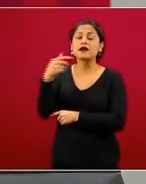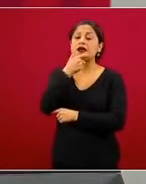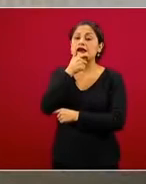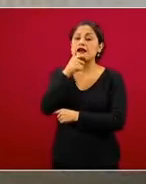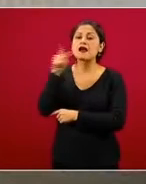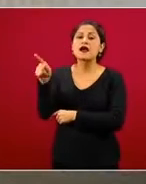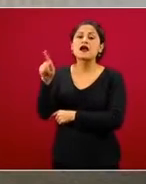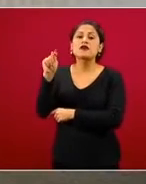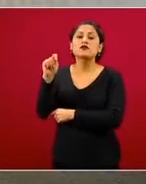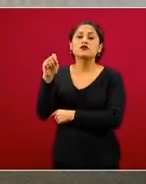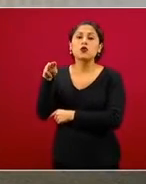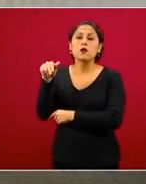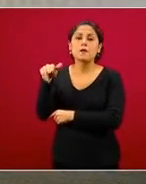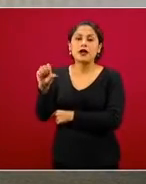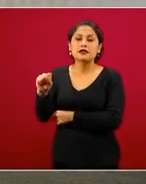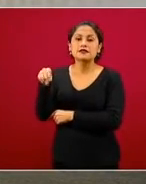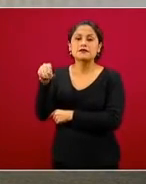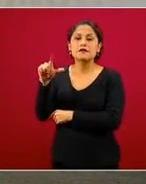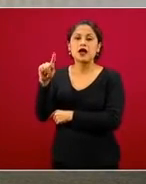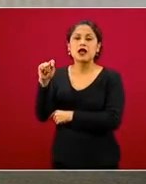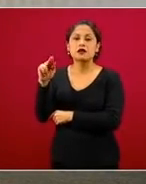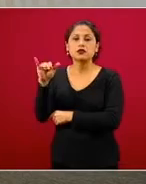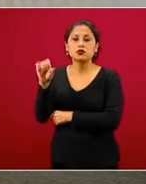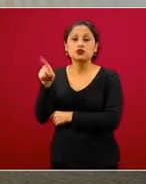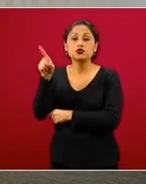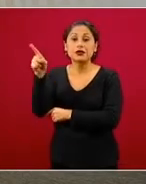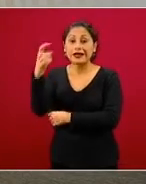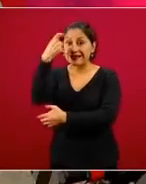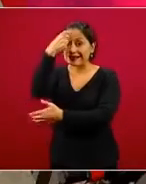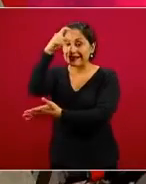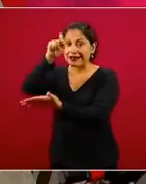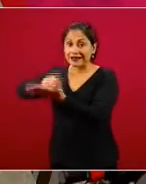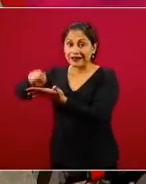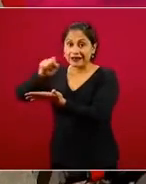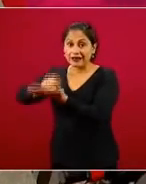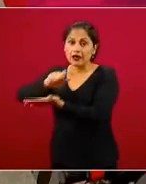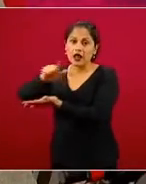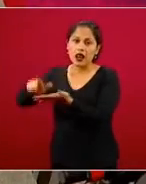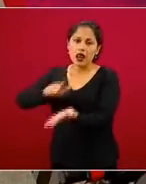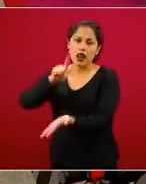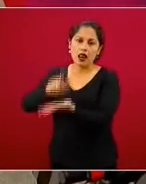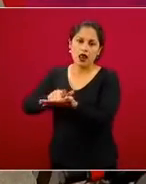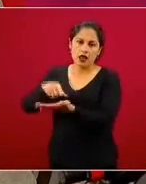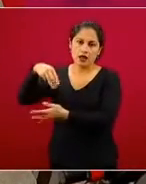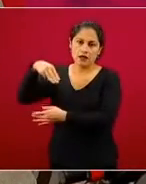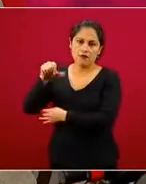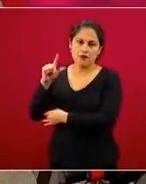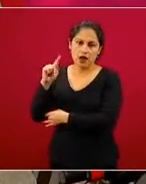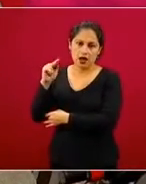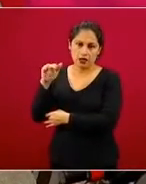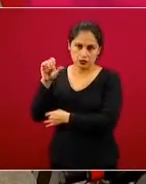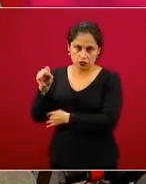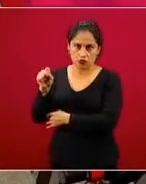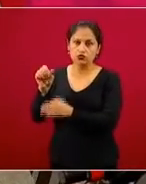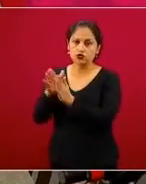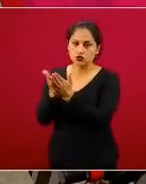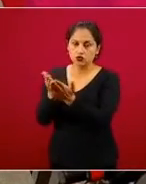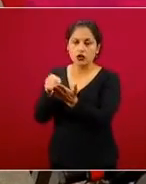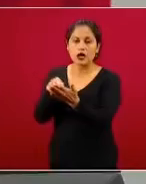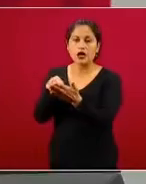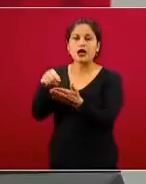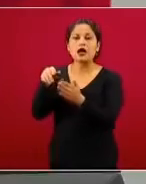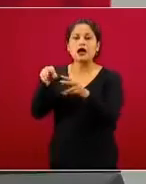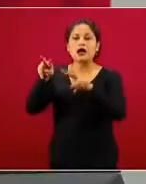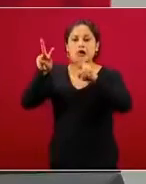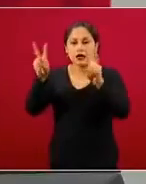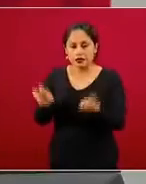since the 18th century, and the famous Thomas Malthus, which we all know,